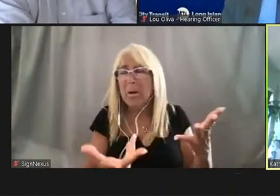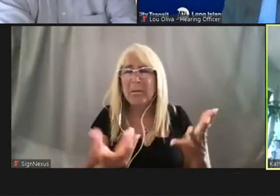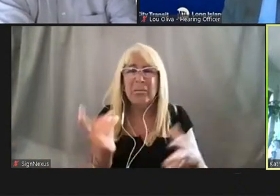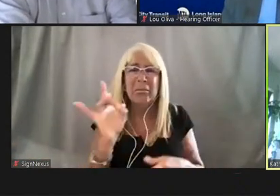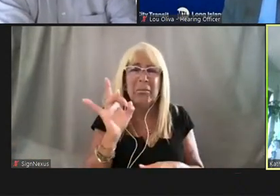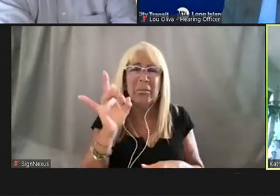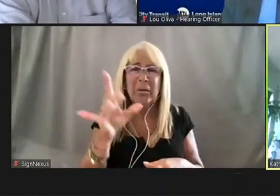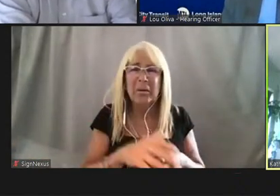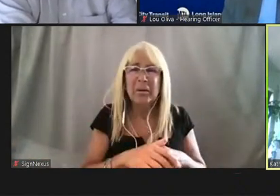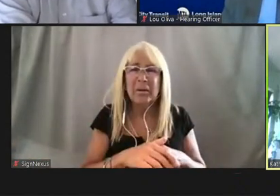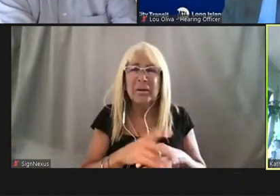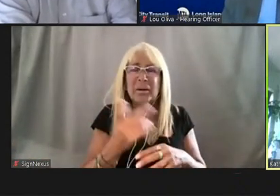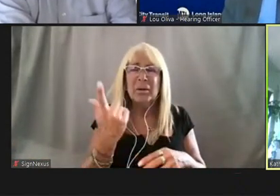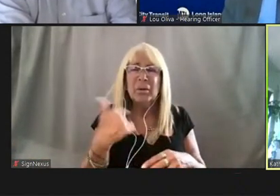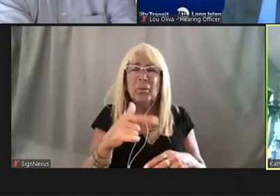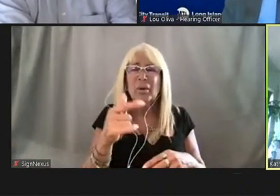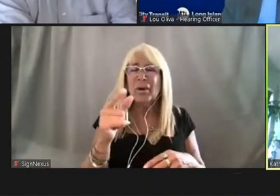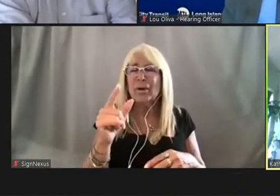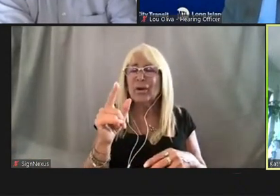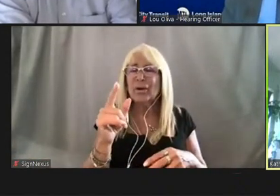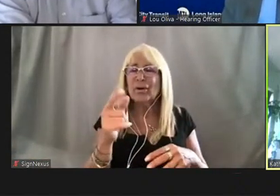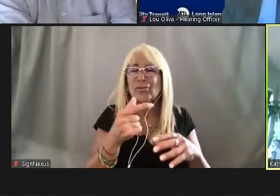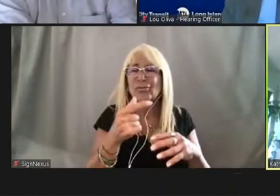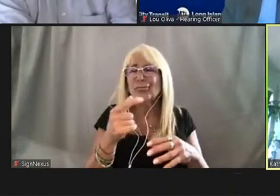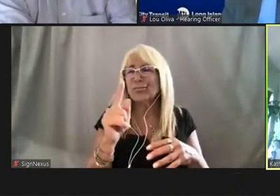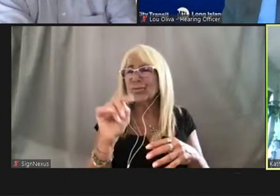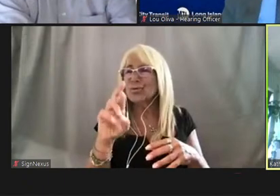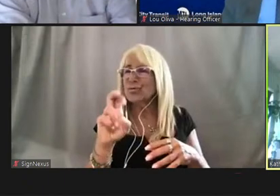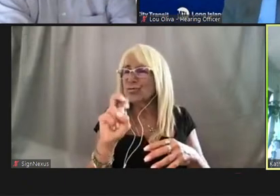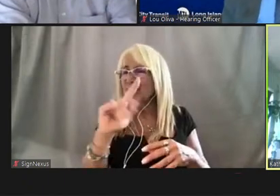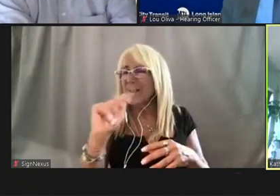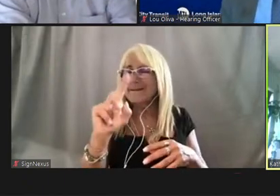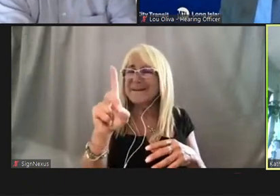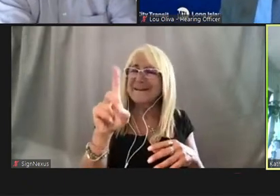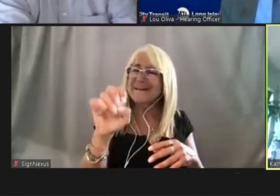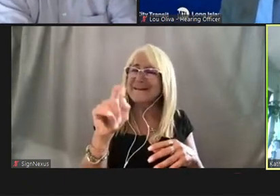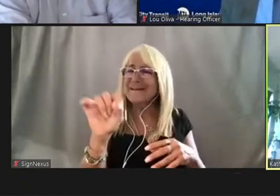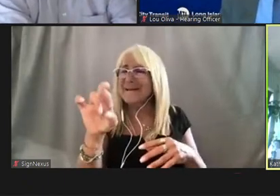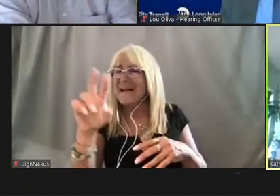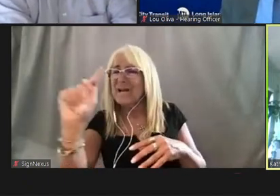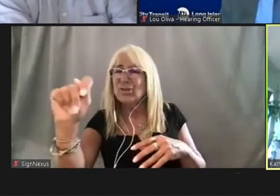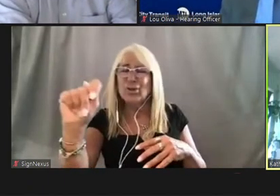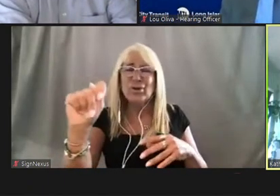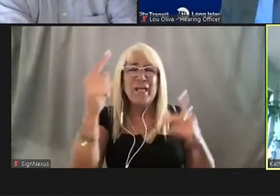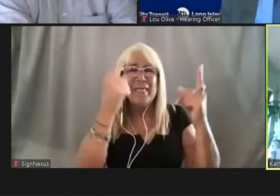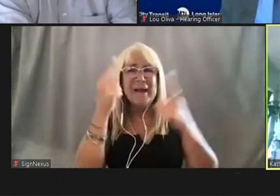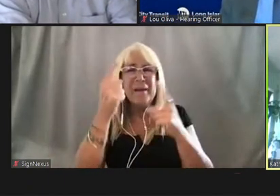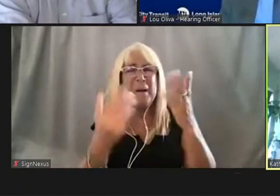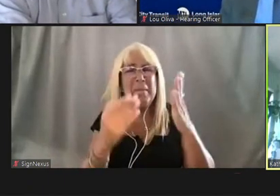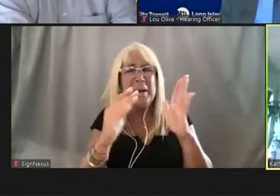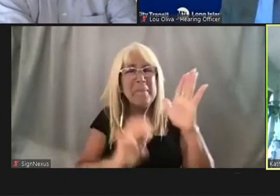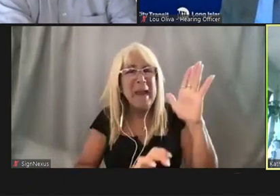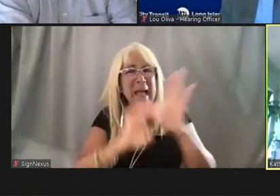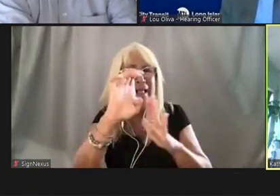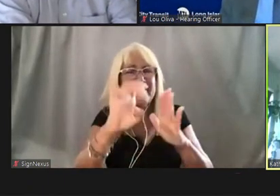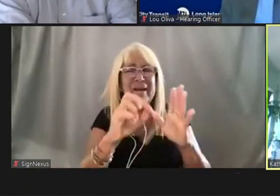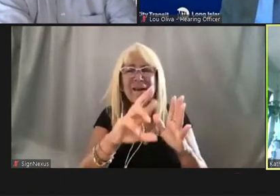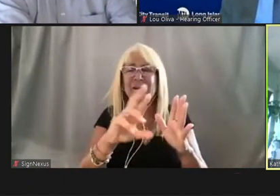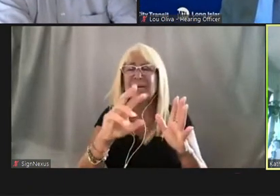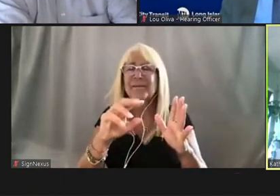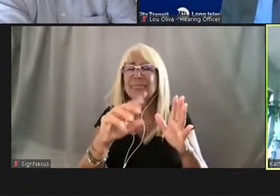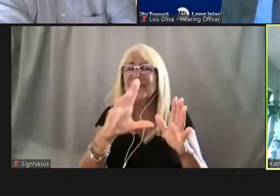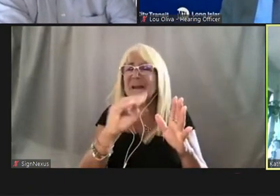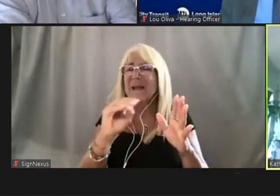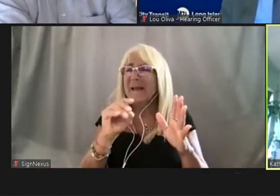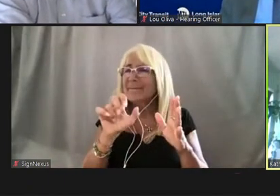we are a Transit desert and you should look into maybe putting in elevators or escalators and